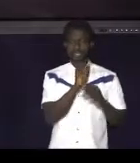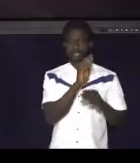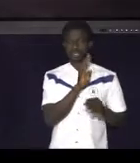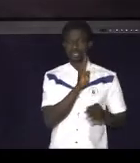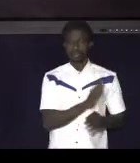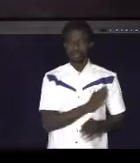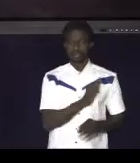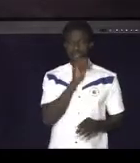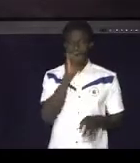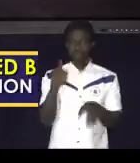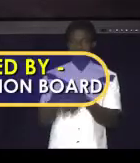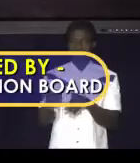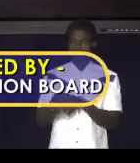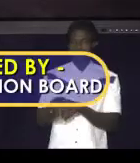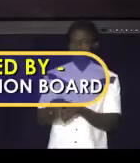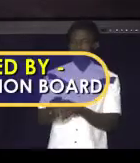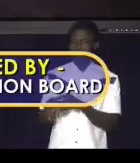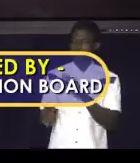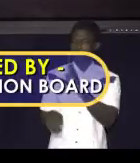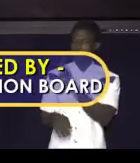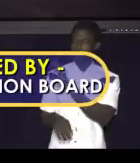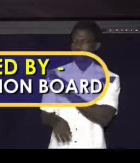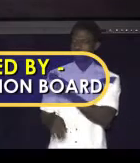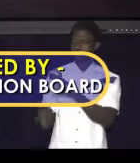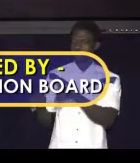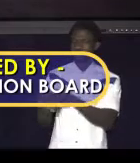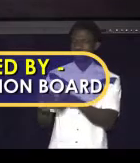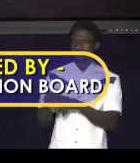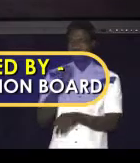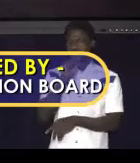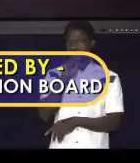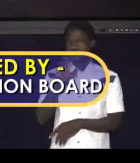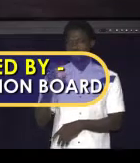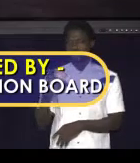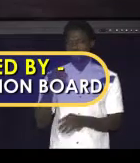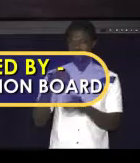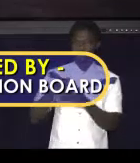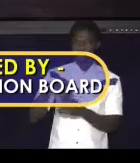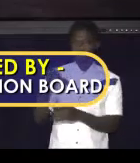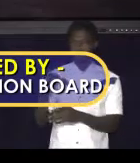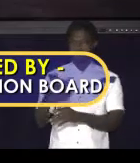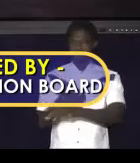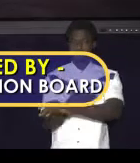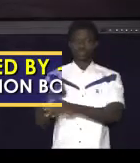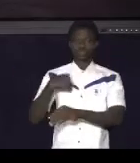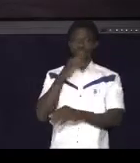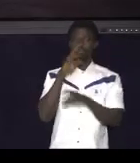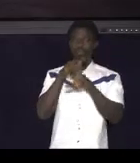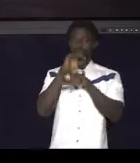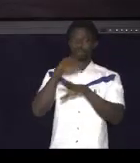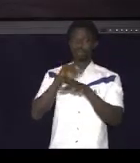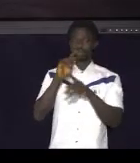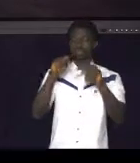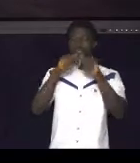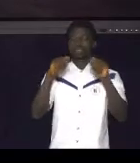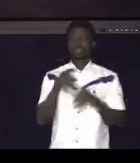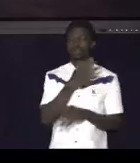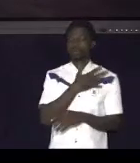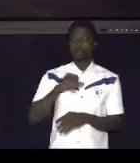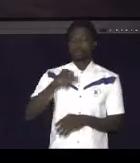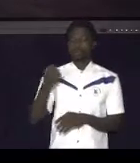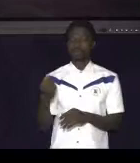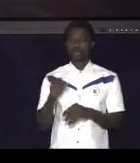thing as BC here, and is the same thing as AC here. In subsequent lessons, we will be looking at triangles and other shapes